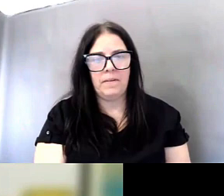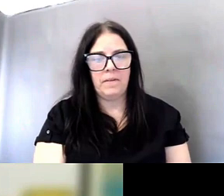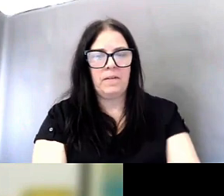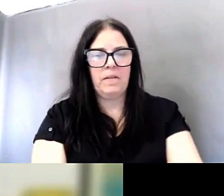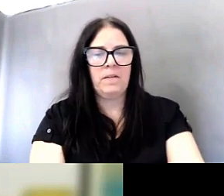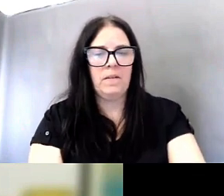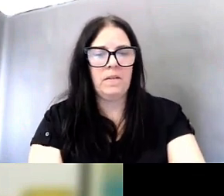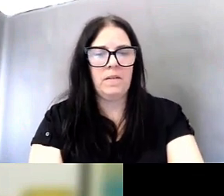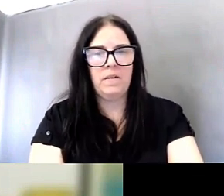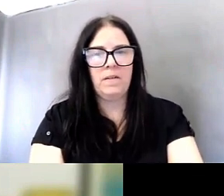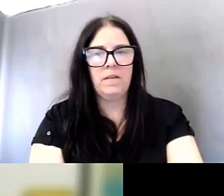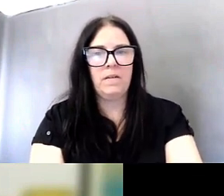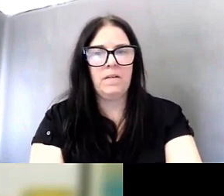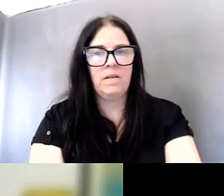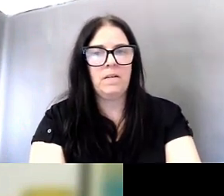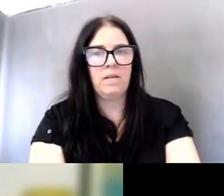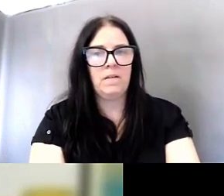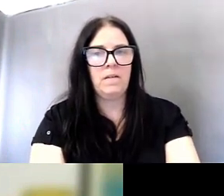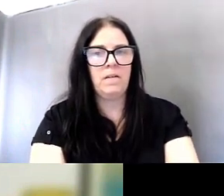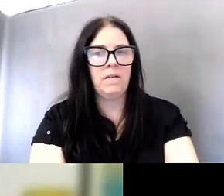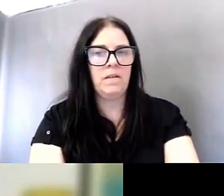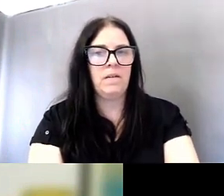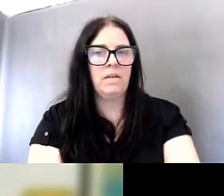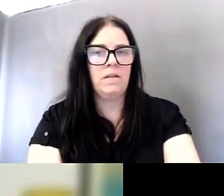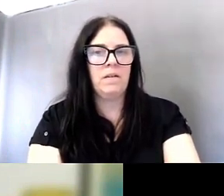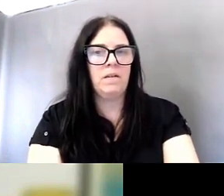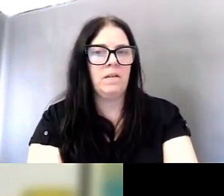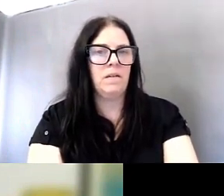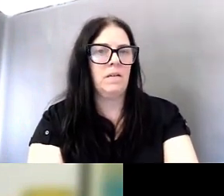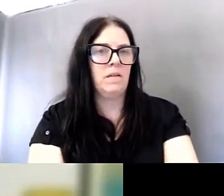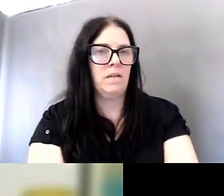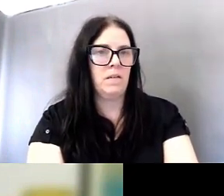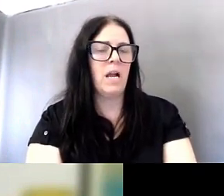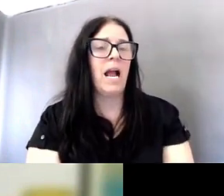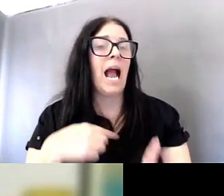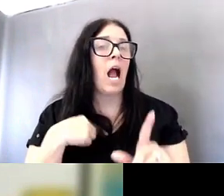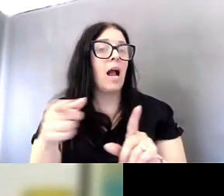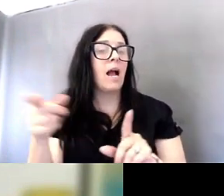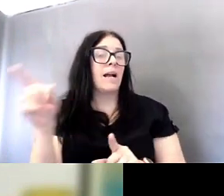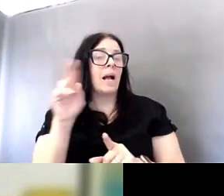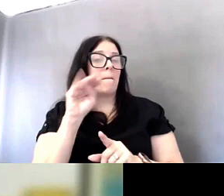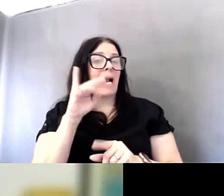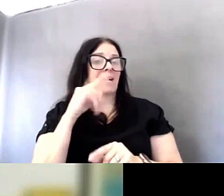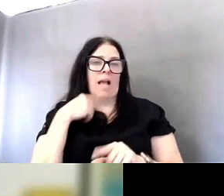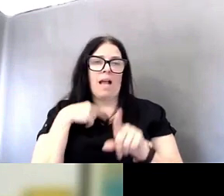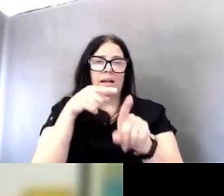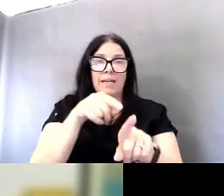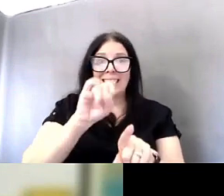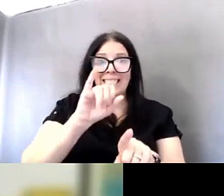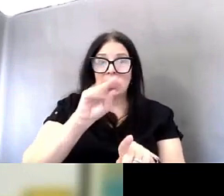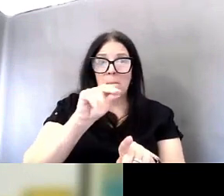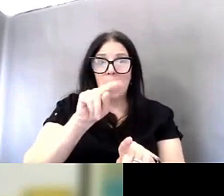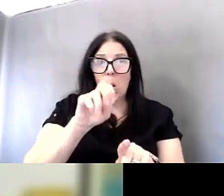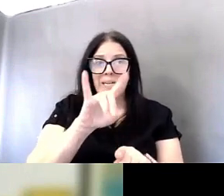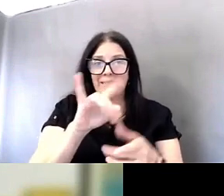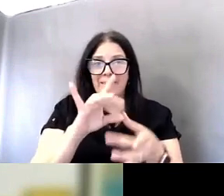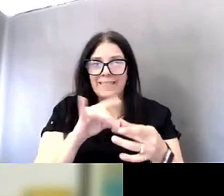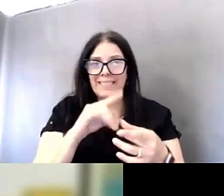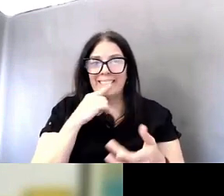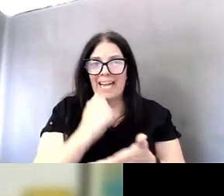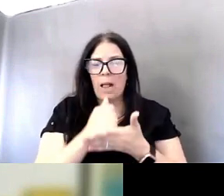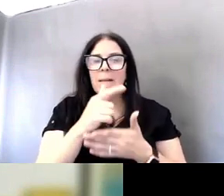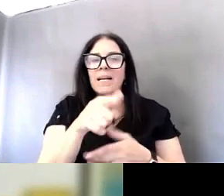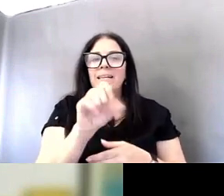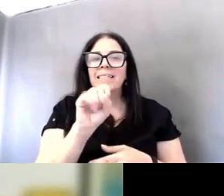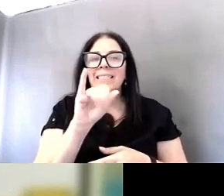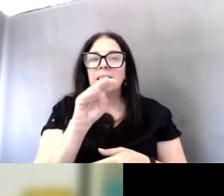Fantastic. And I'll just go back quickly to a comment from Simone, who also found some resources helpful. And Simone, just I'll spotlight you just to